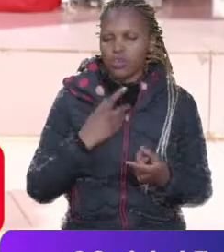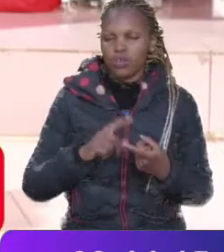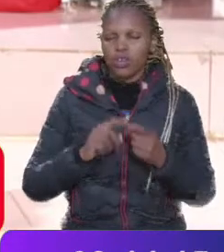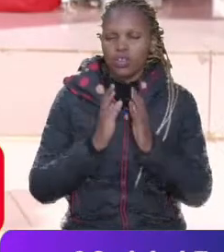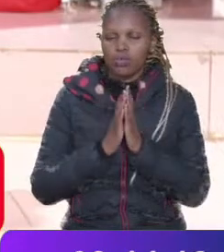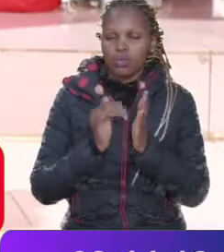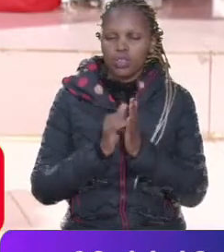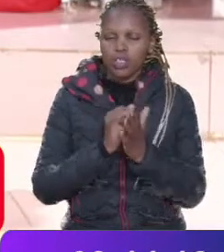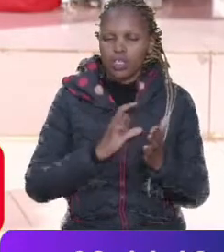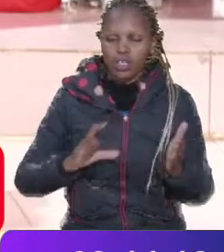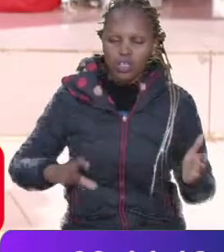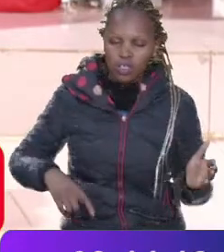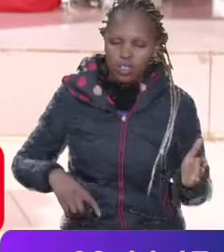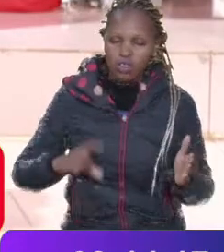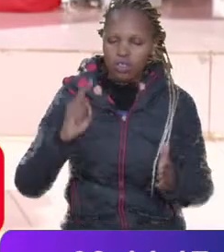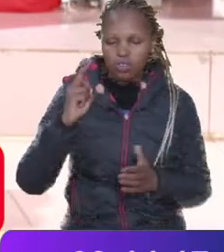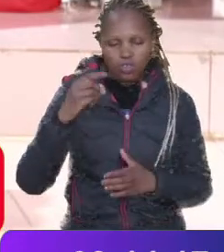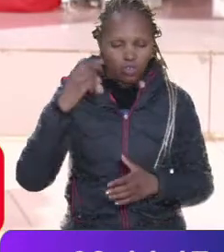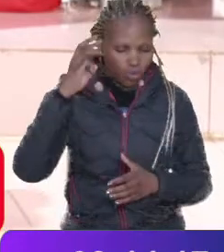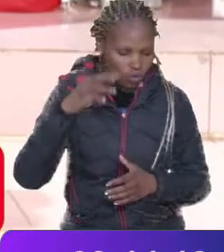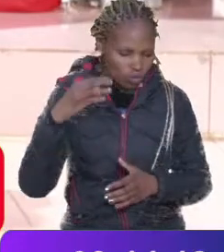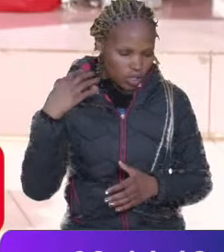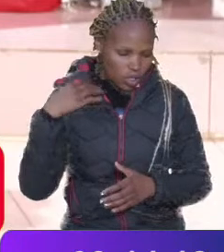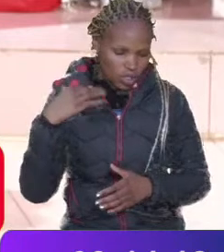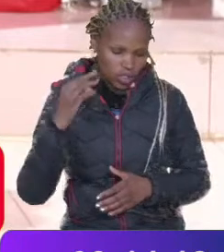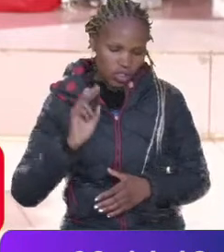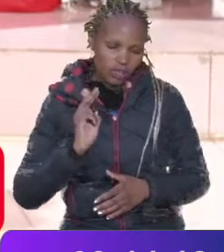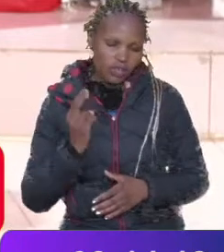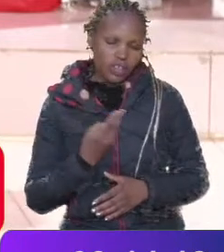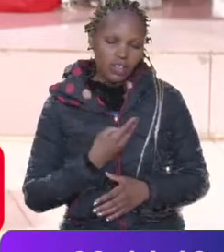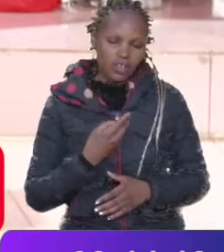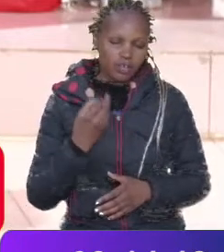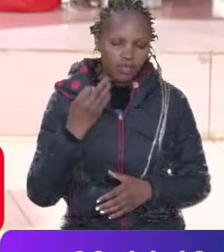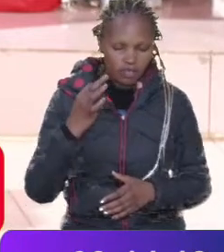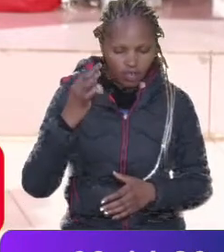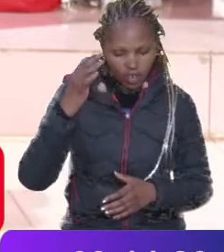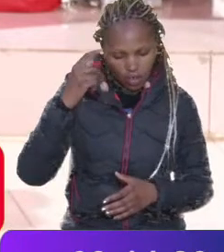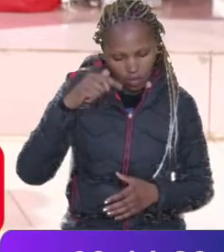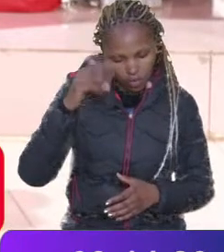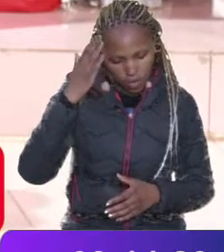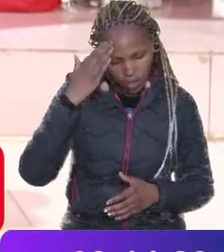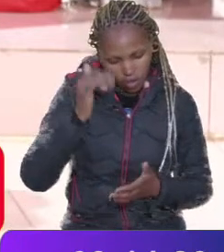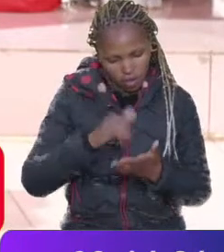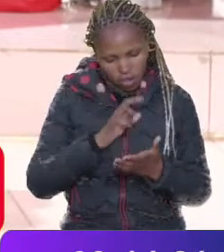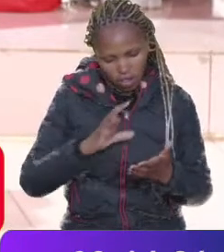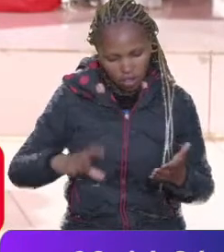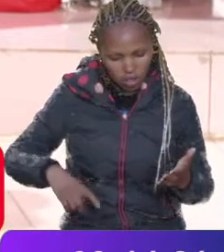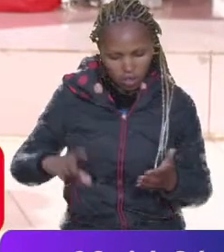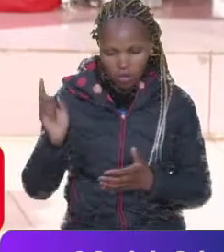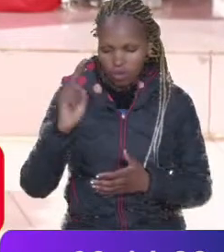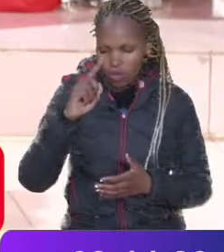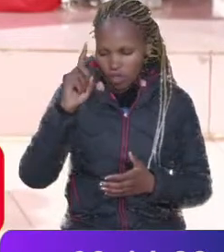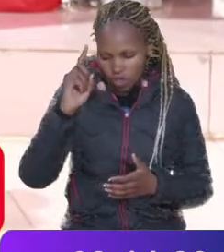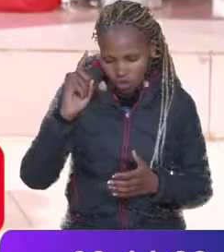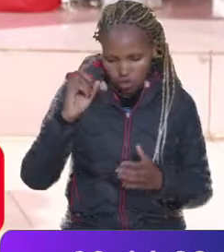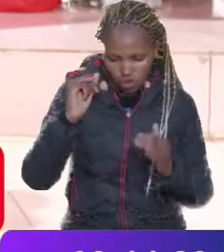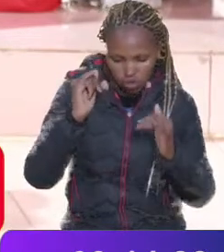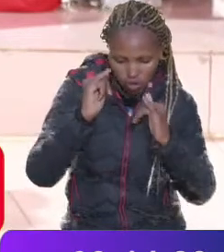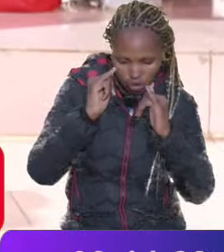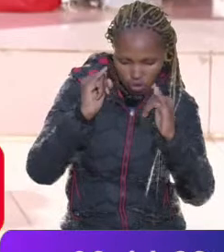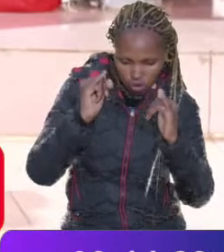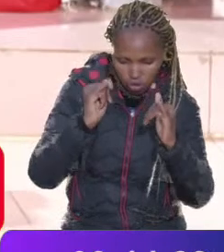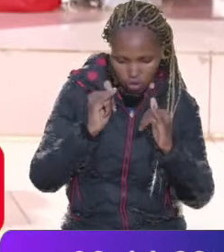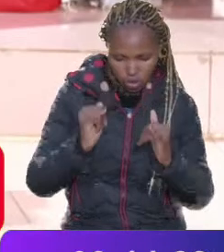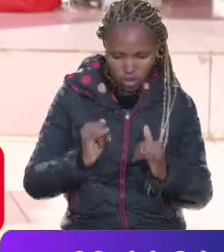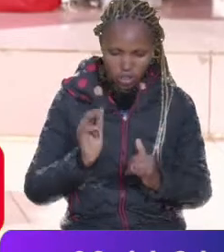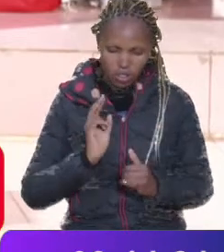that, Lord, you shepherd us, oh God. For we know that, Lord, when you shepherd us, we